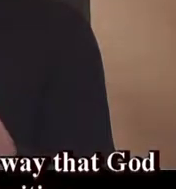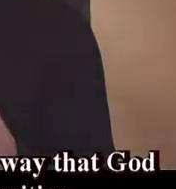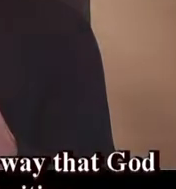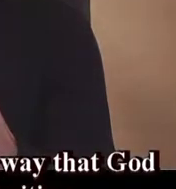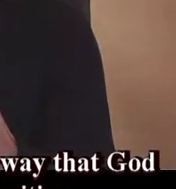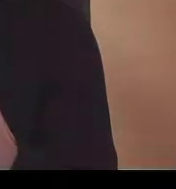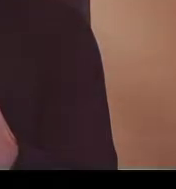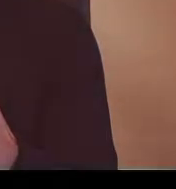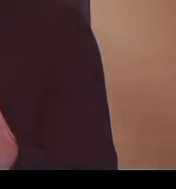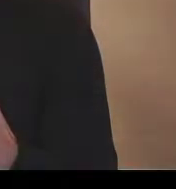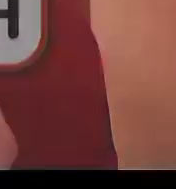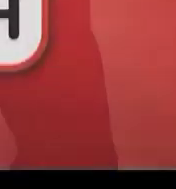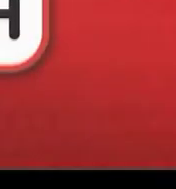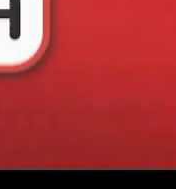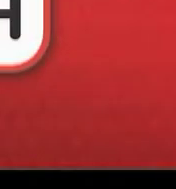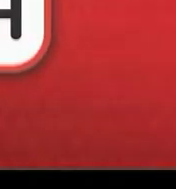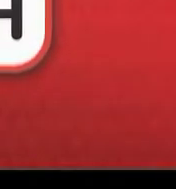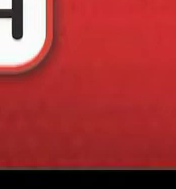my priorities.